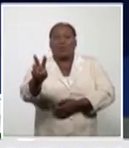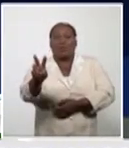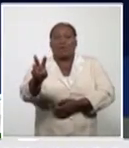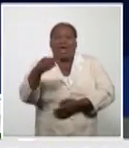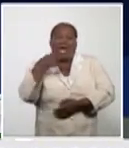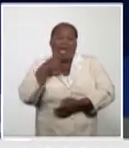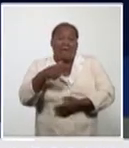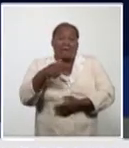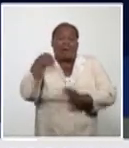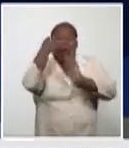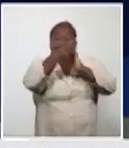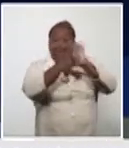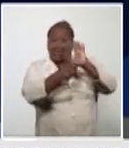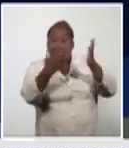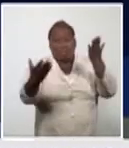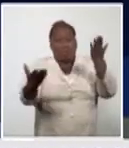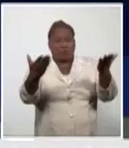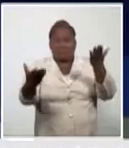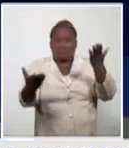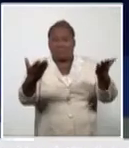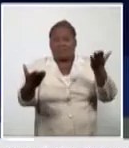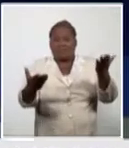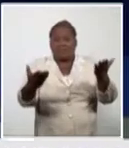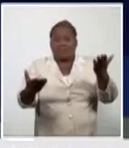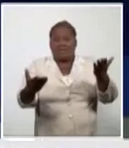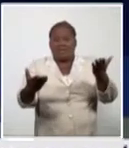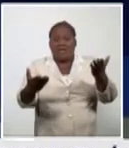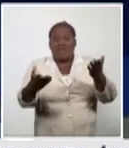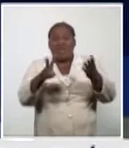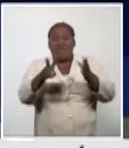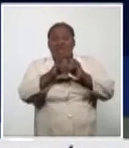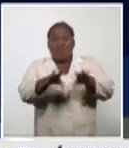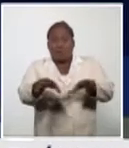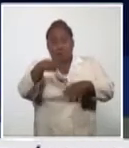of confirmed patients who are asymptomatic.